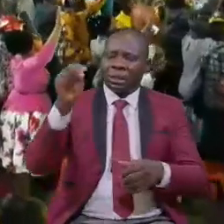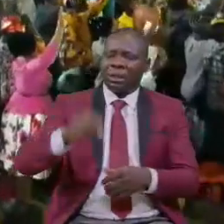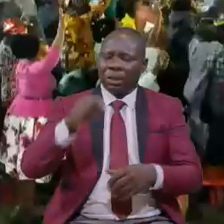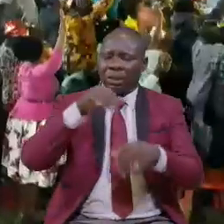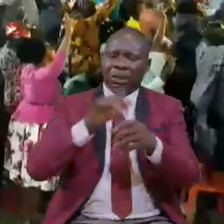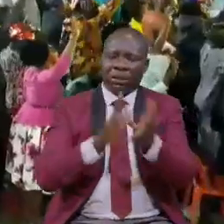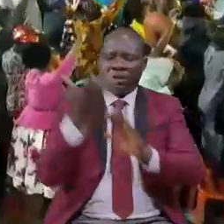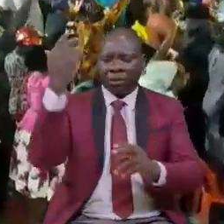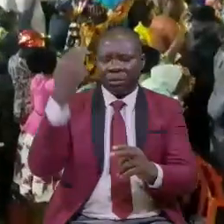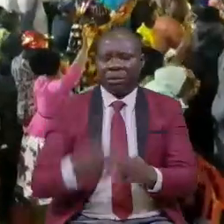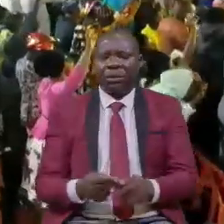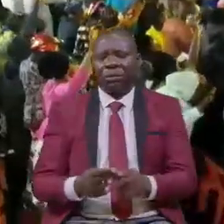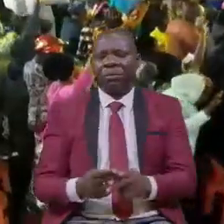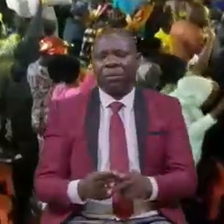name.